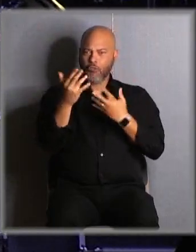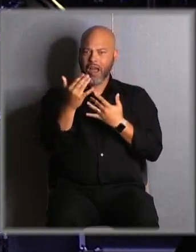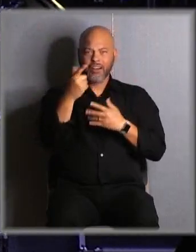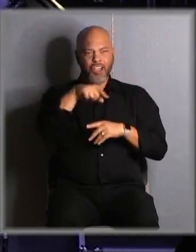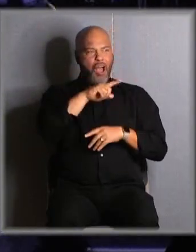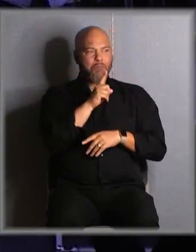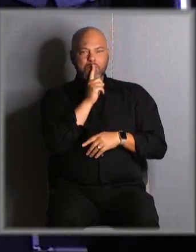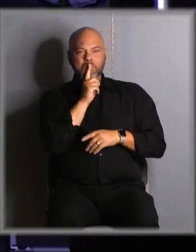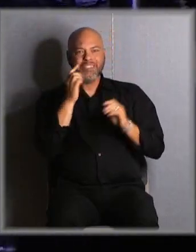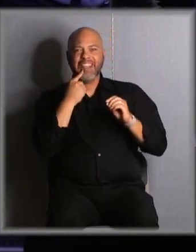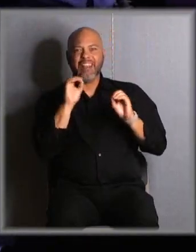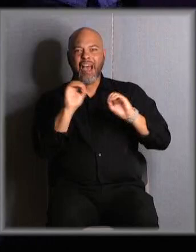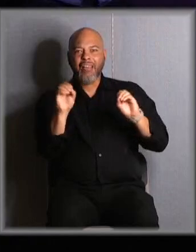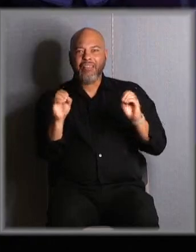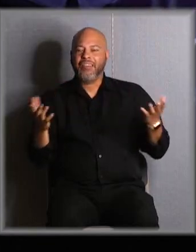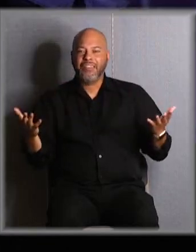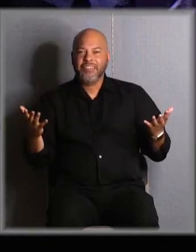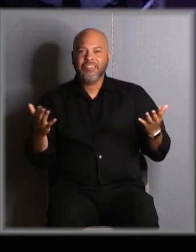wrong?